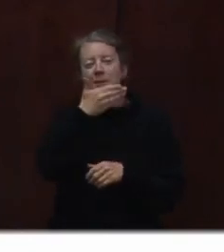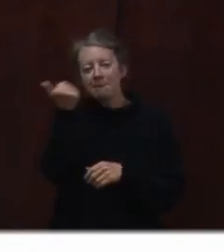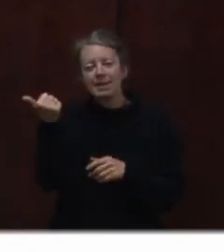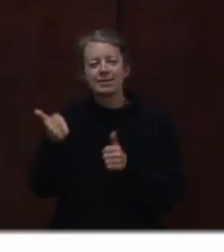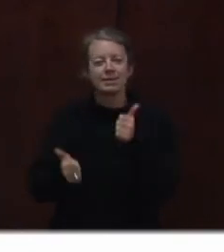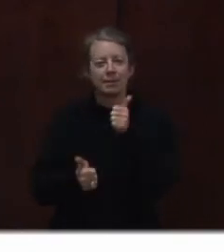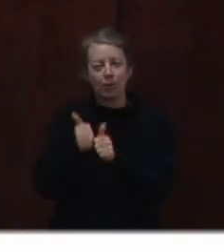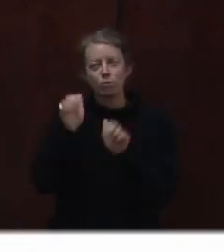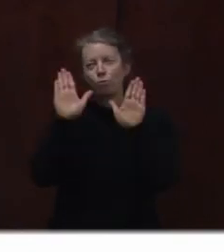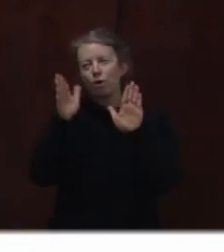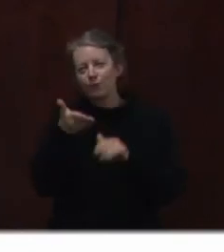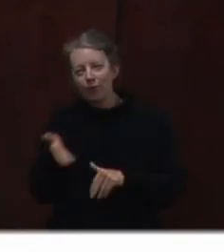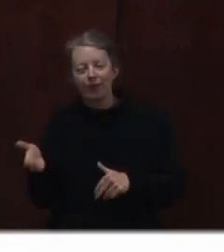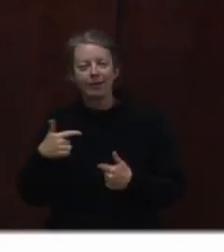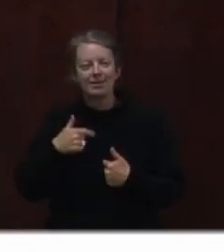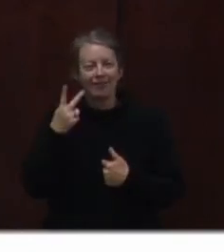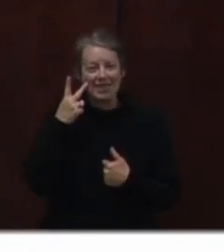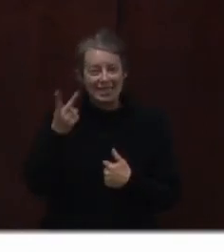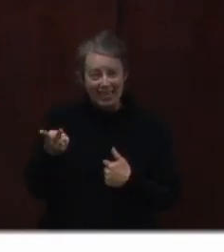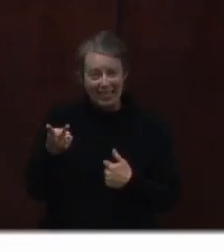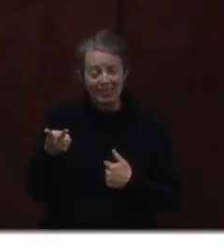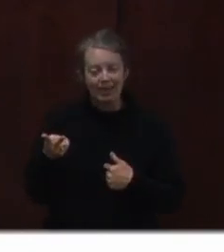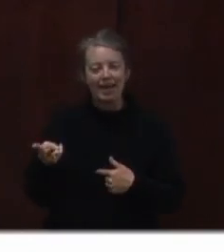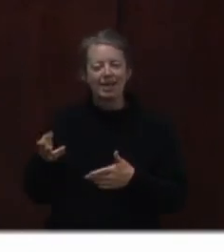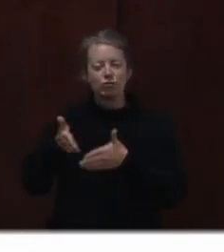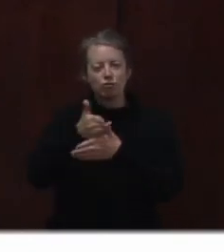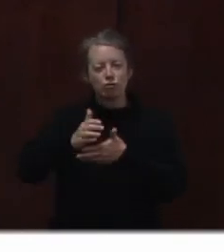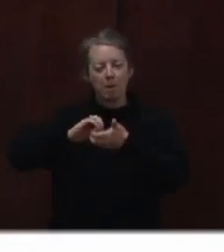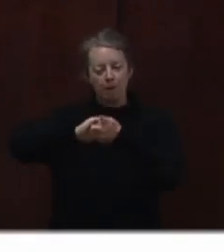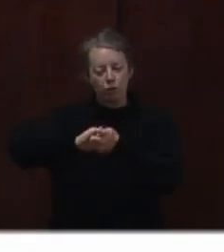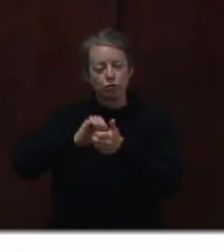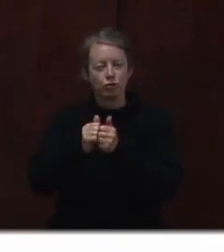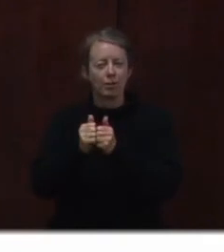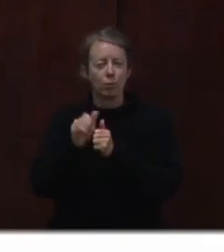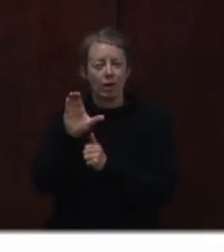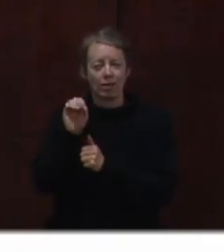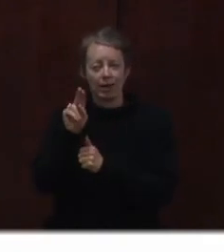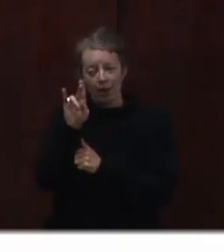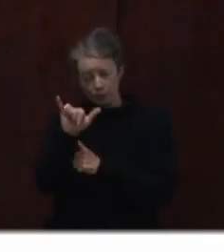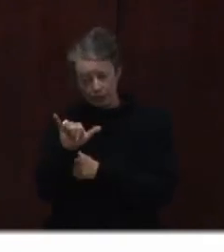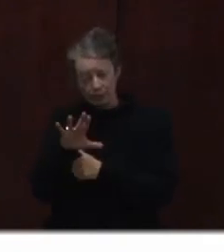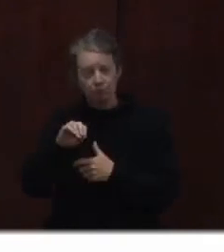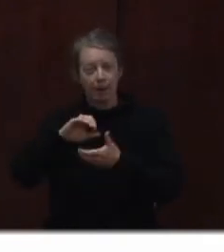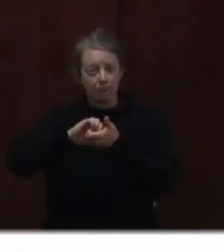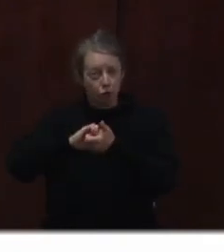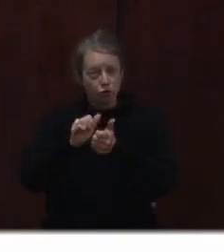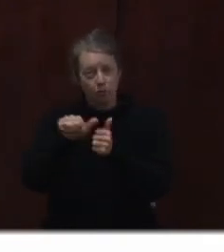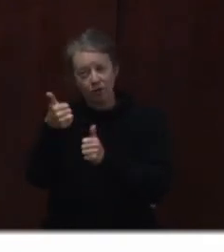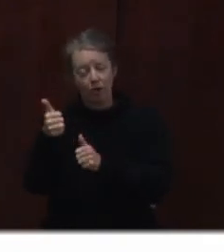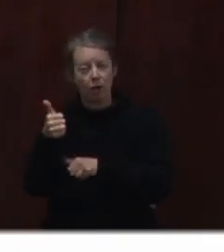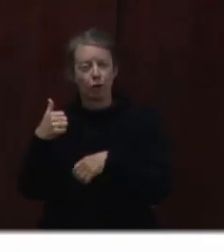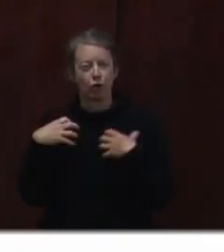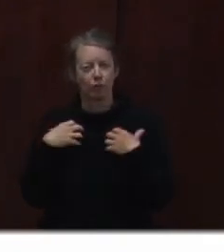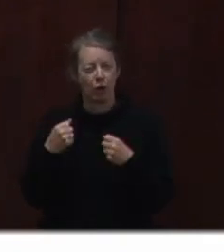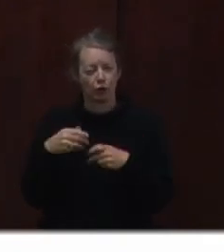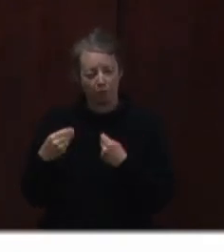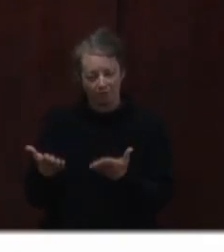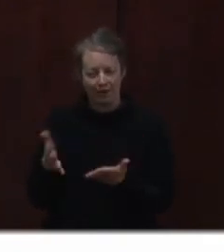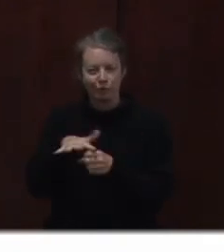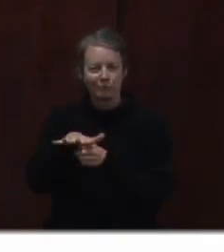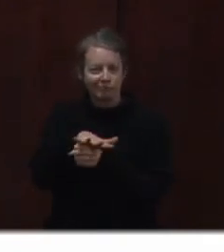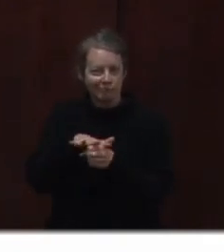to drink has been the shared partnership with the county and other health providers in the region. And it's sad that it